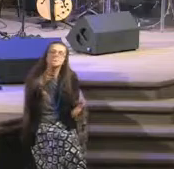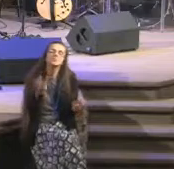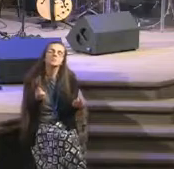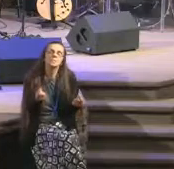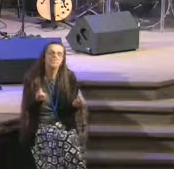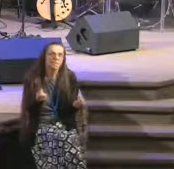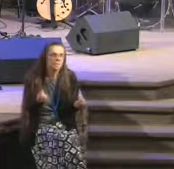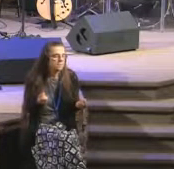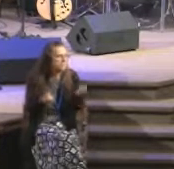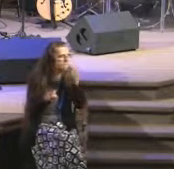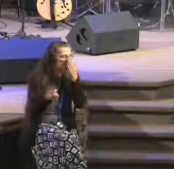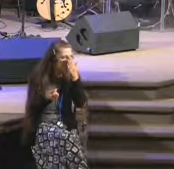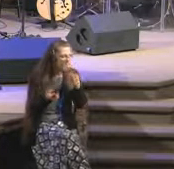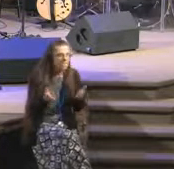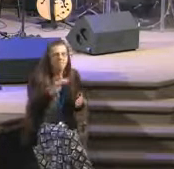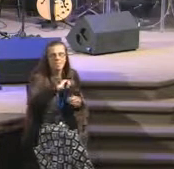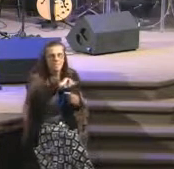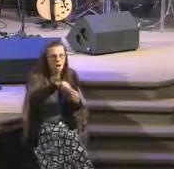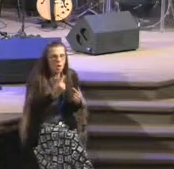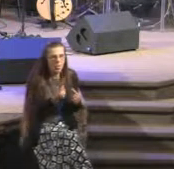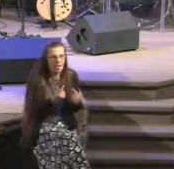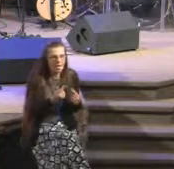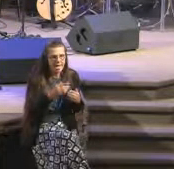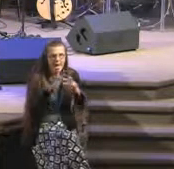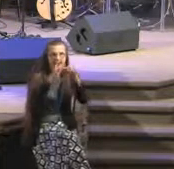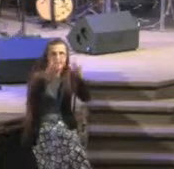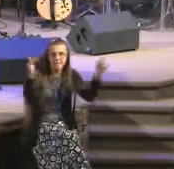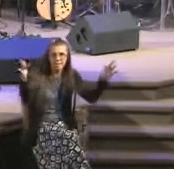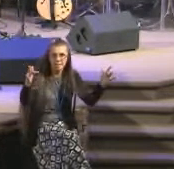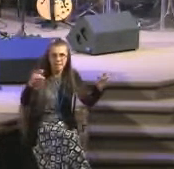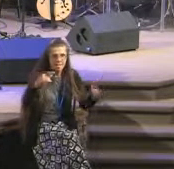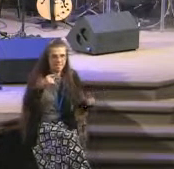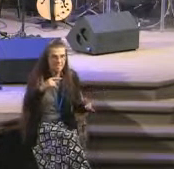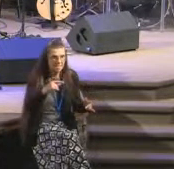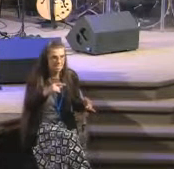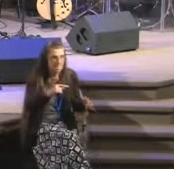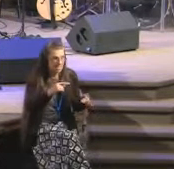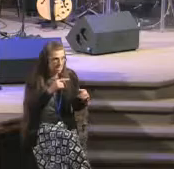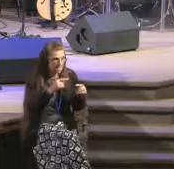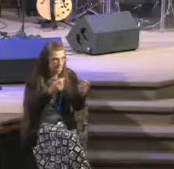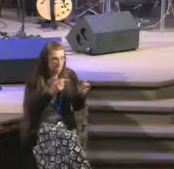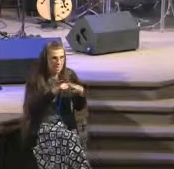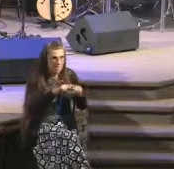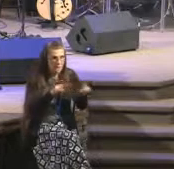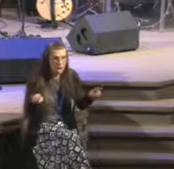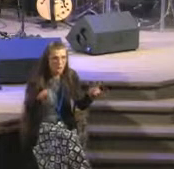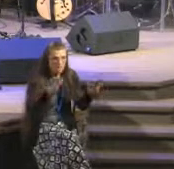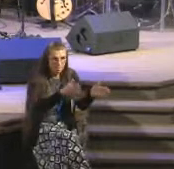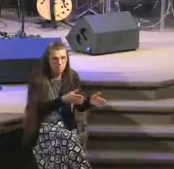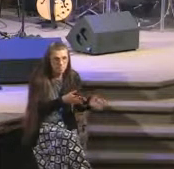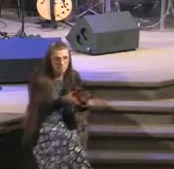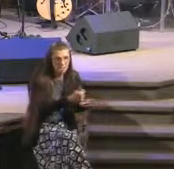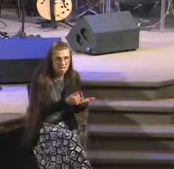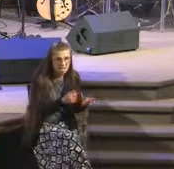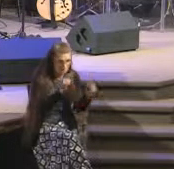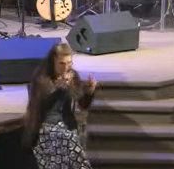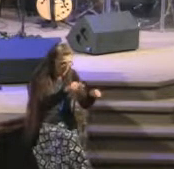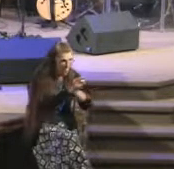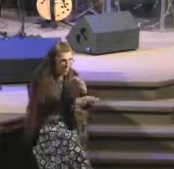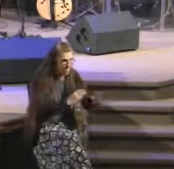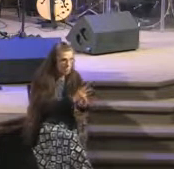only heaven they're ever going to get is right here in this world. We have a home that the